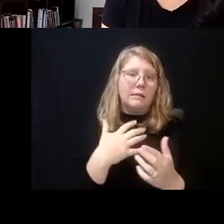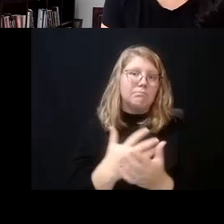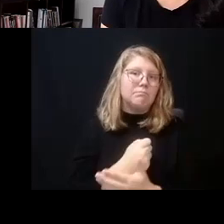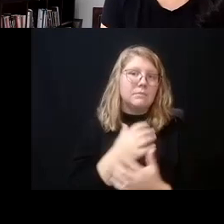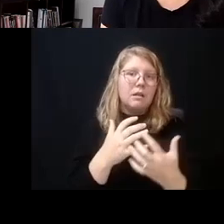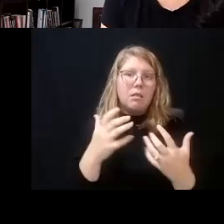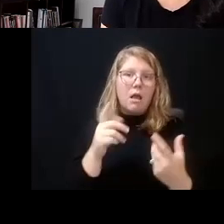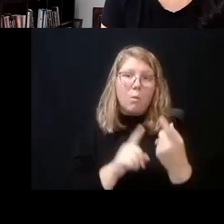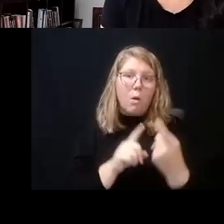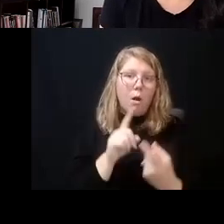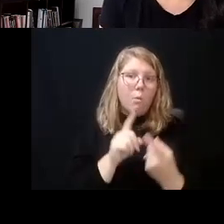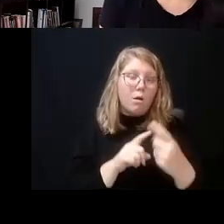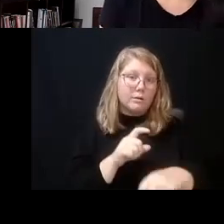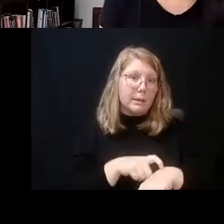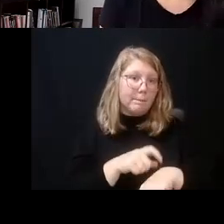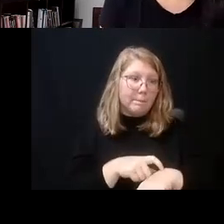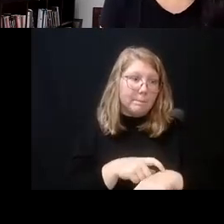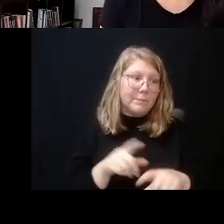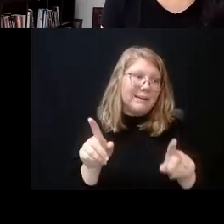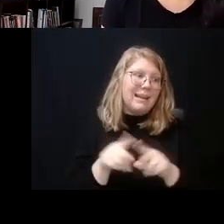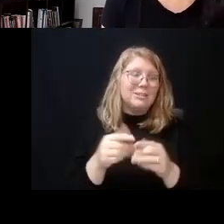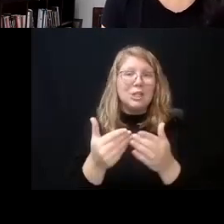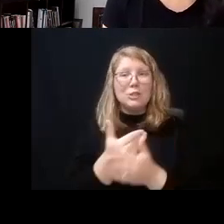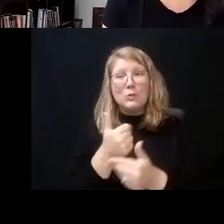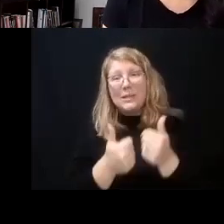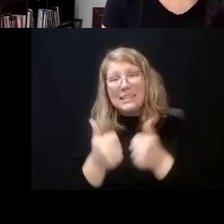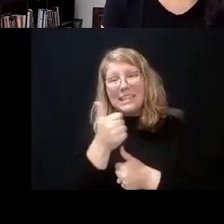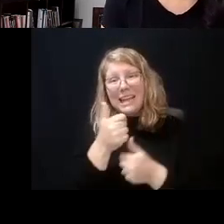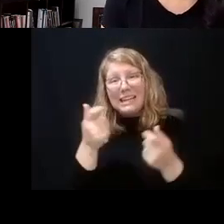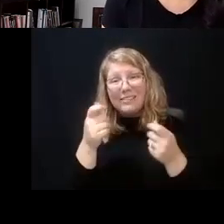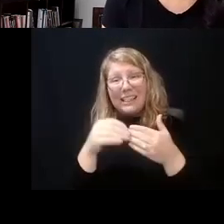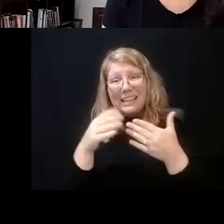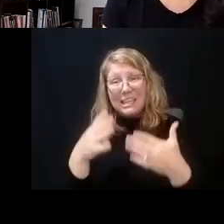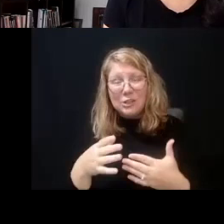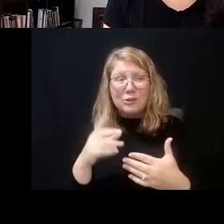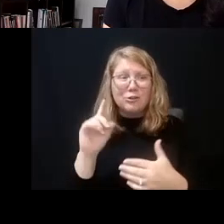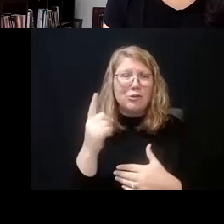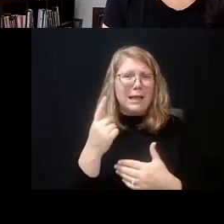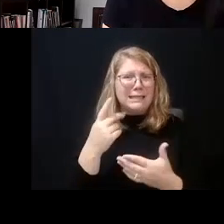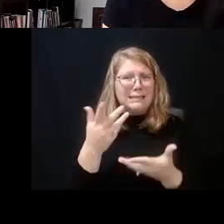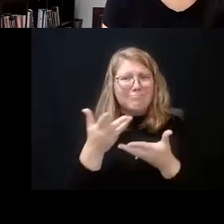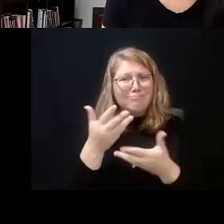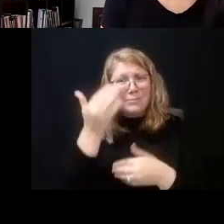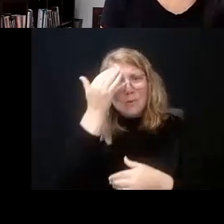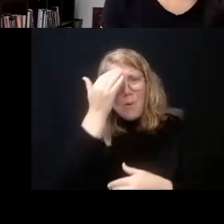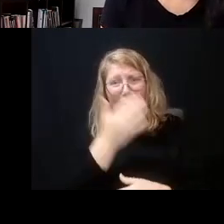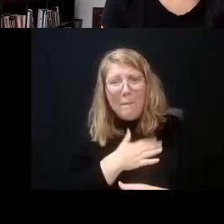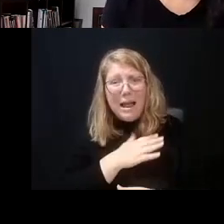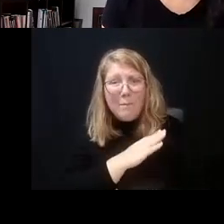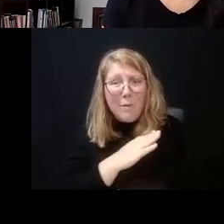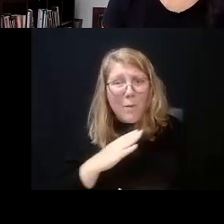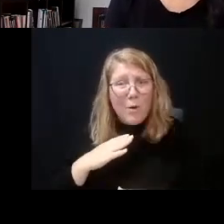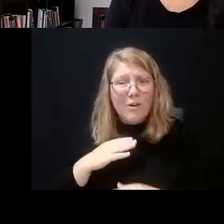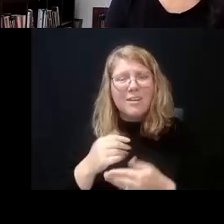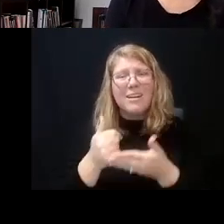as a new executive leader, just getting to know my board and helping them to